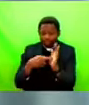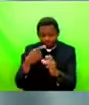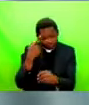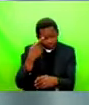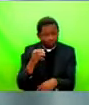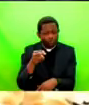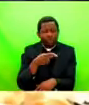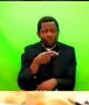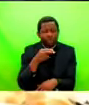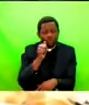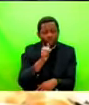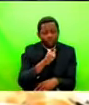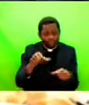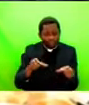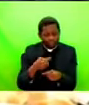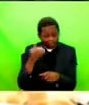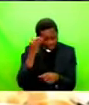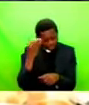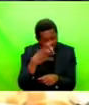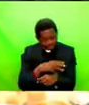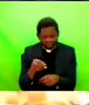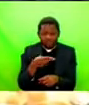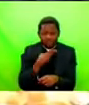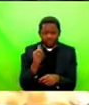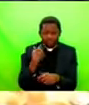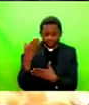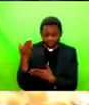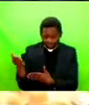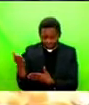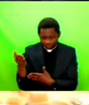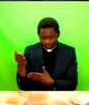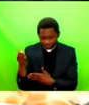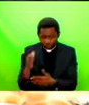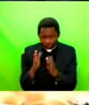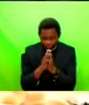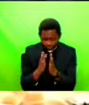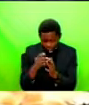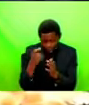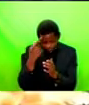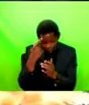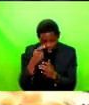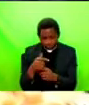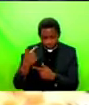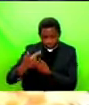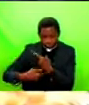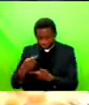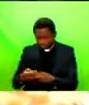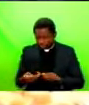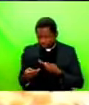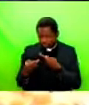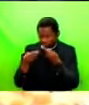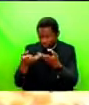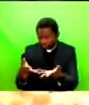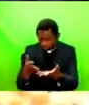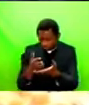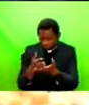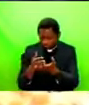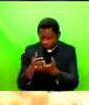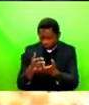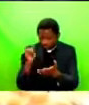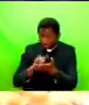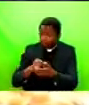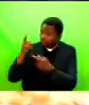wonu na ho koda no ye bompa ye sere adum biara ehia sa wo de